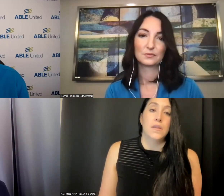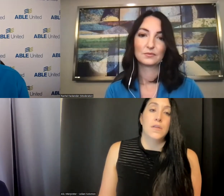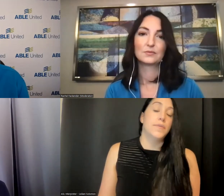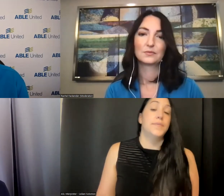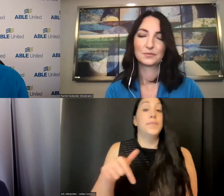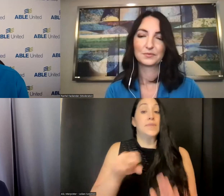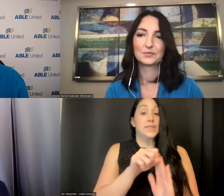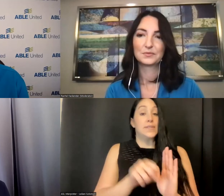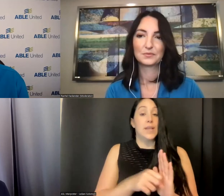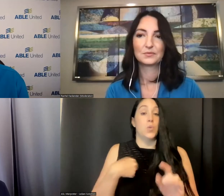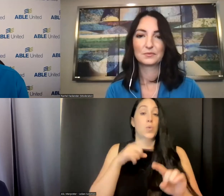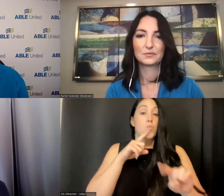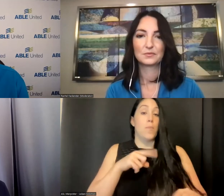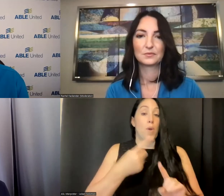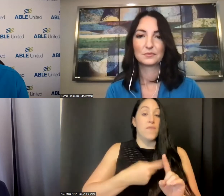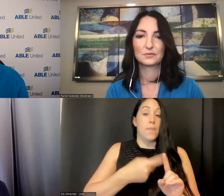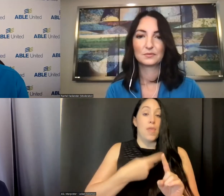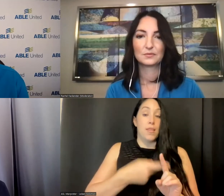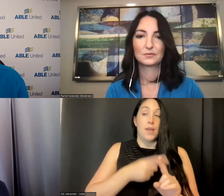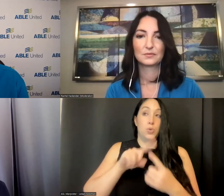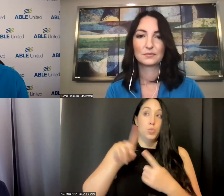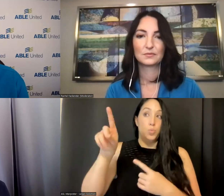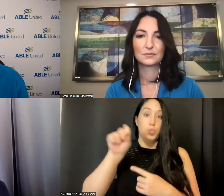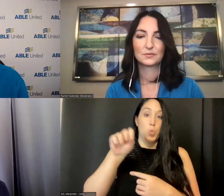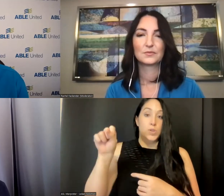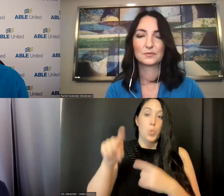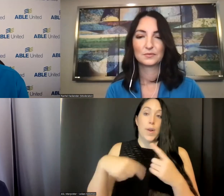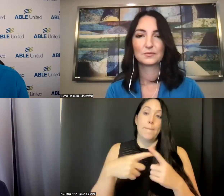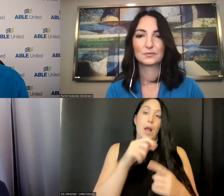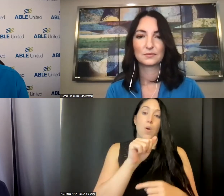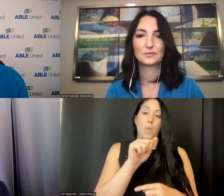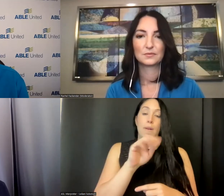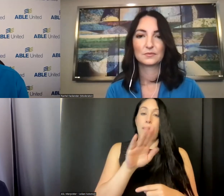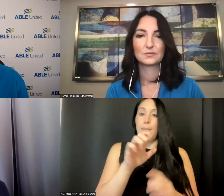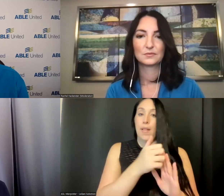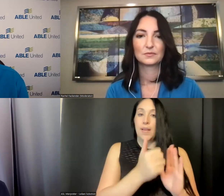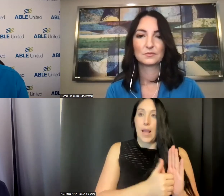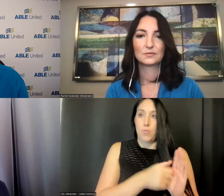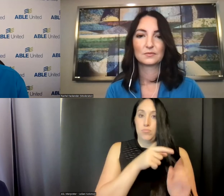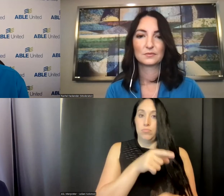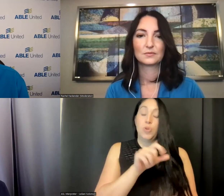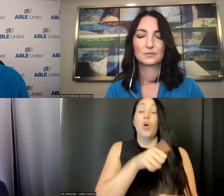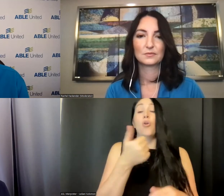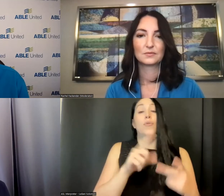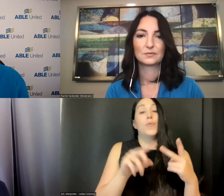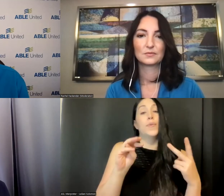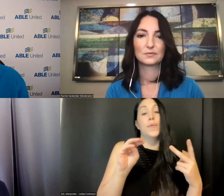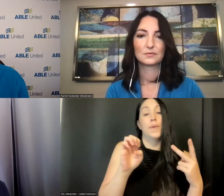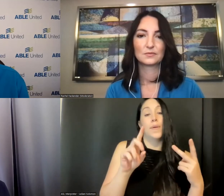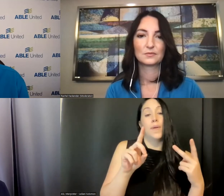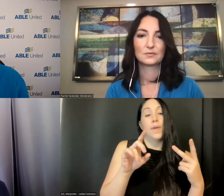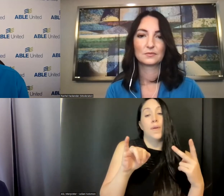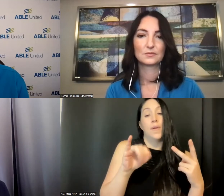monthly to the Social Security Administration about ABLE accounts. The other one is Medicaid. Individuals are